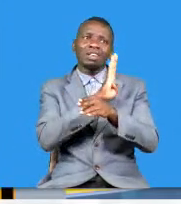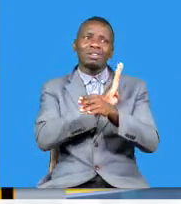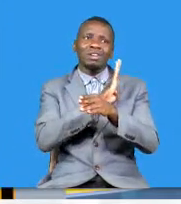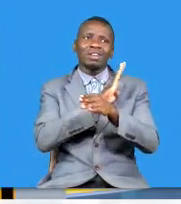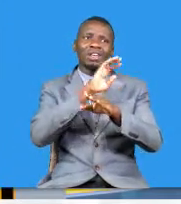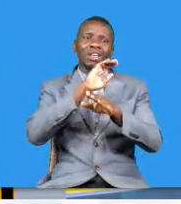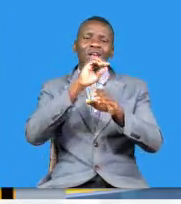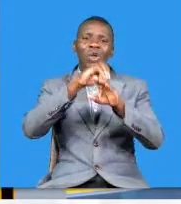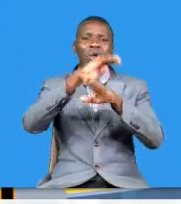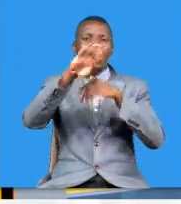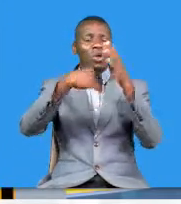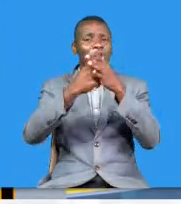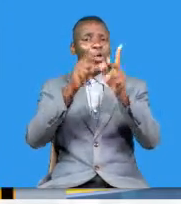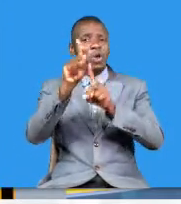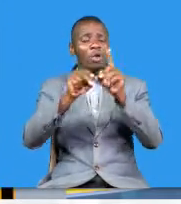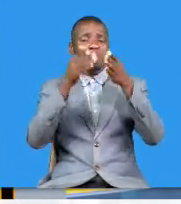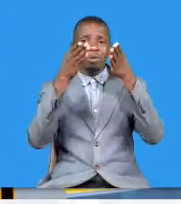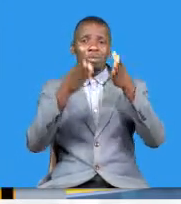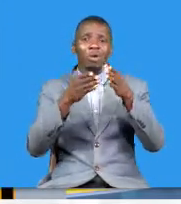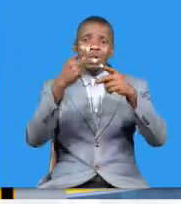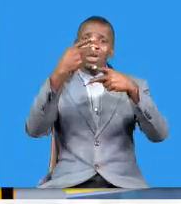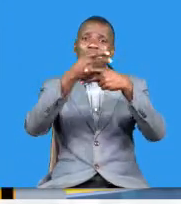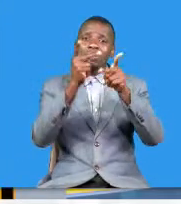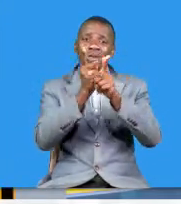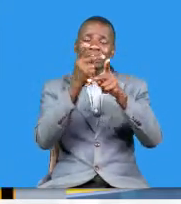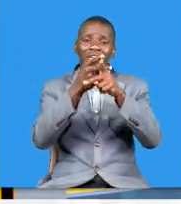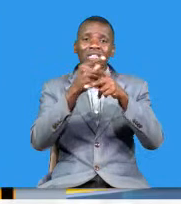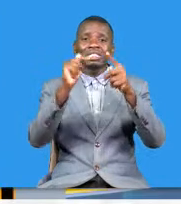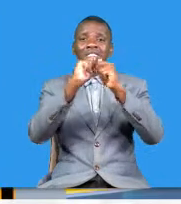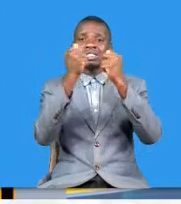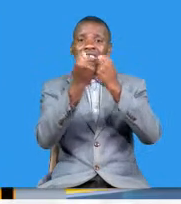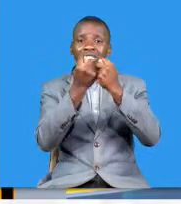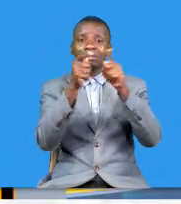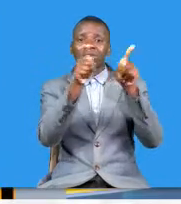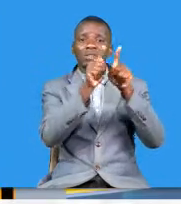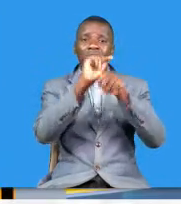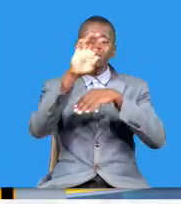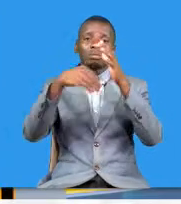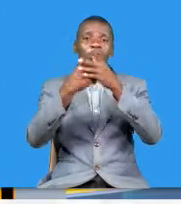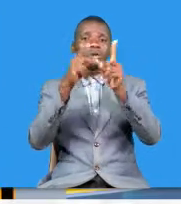entire studio and production team, not forgetting our correspondents across the